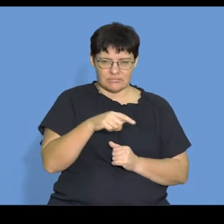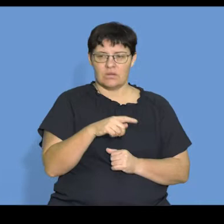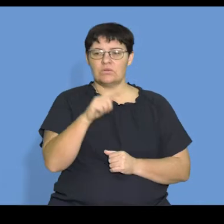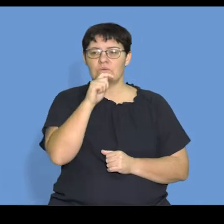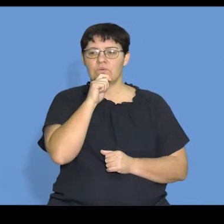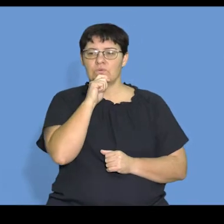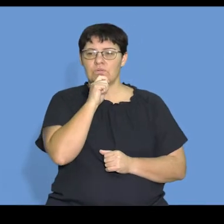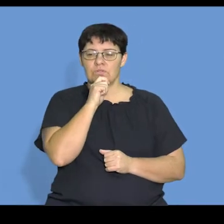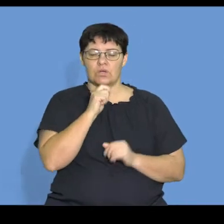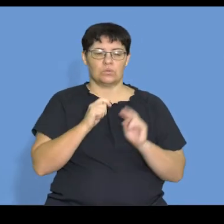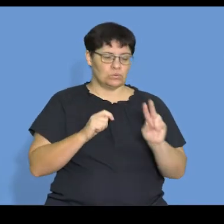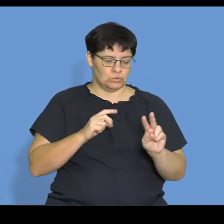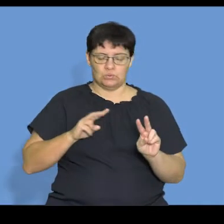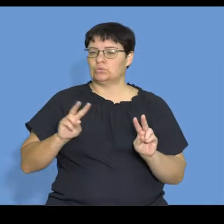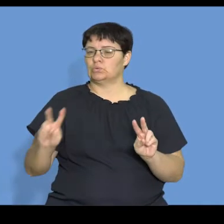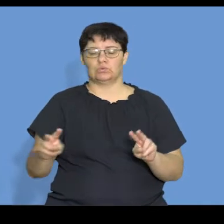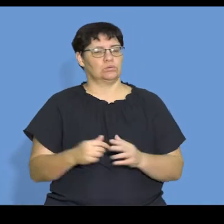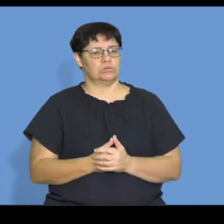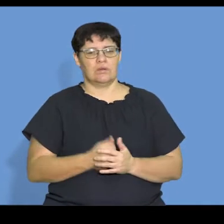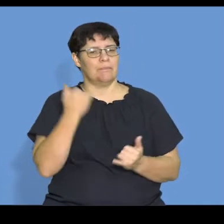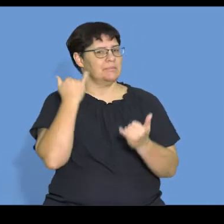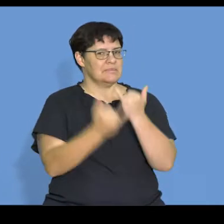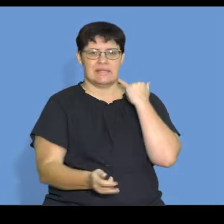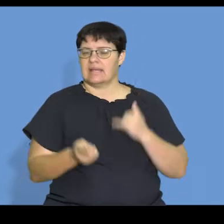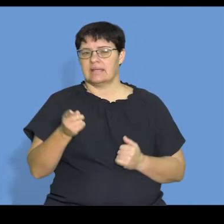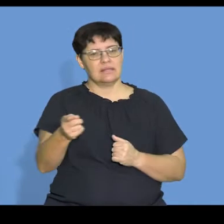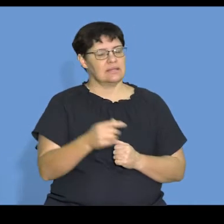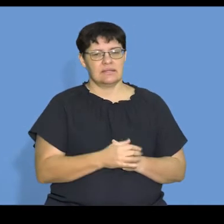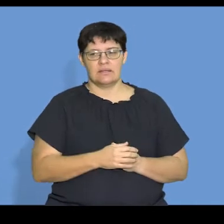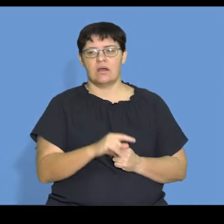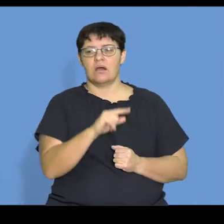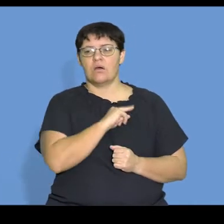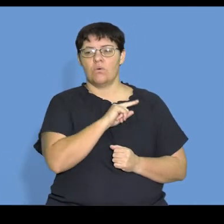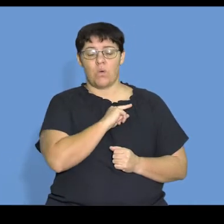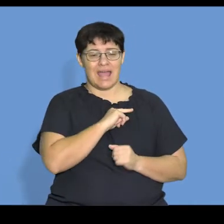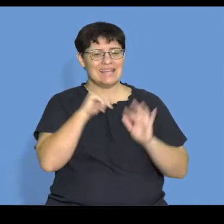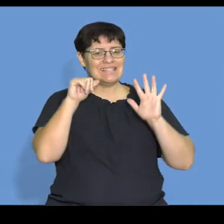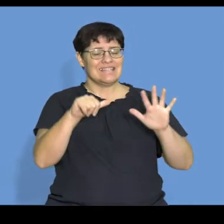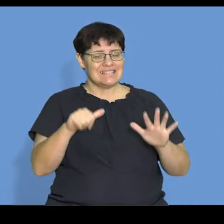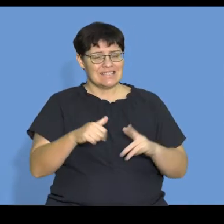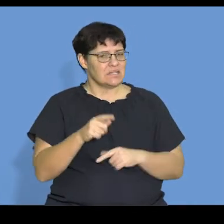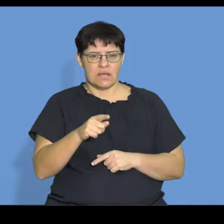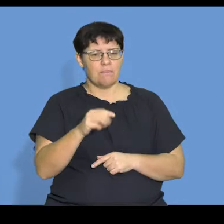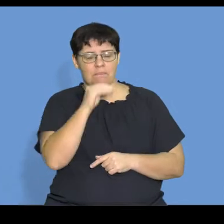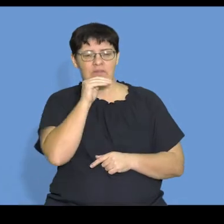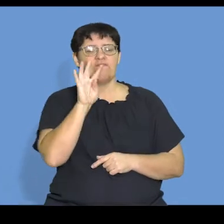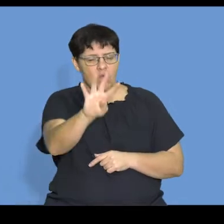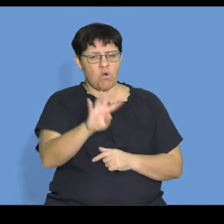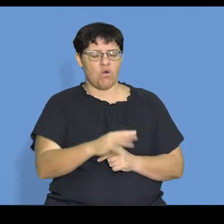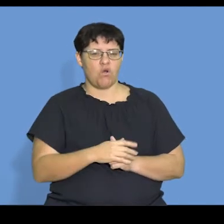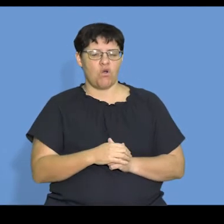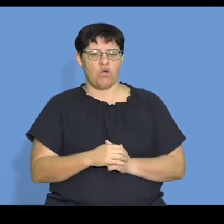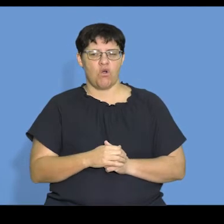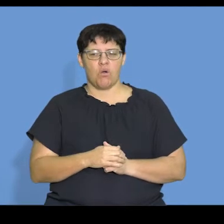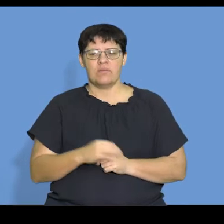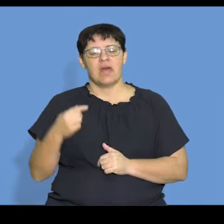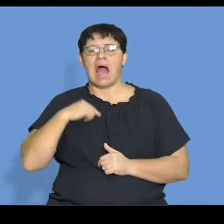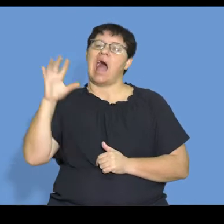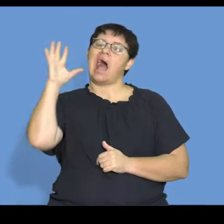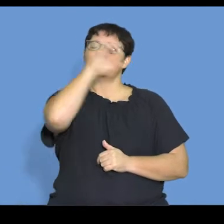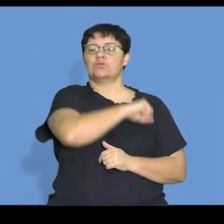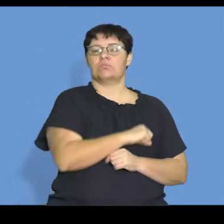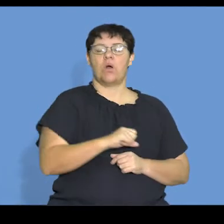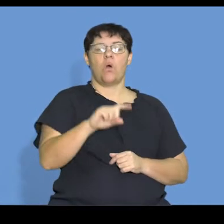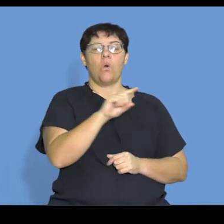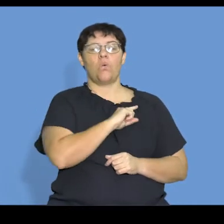2 and 2. Why? Because the square root of 16 will be 4, and then a person will assume that because the